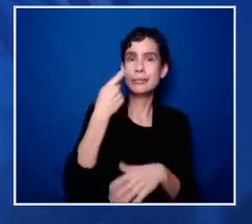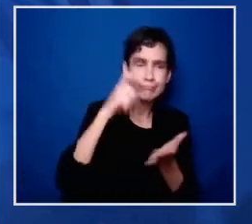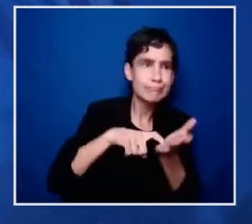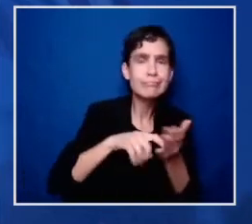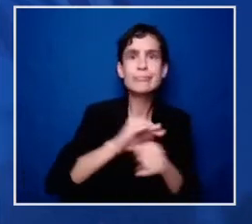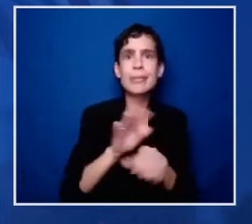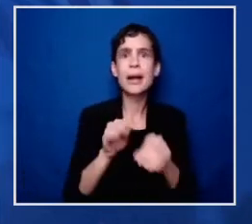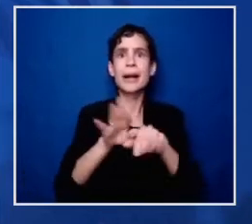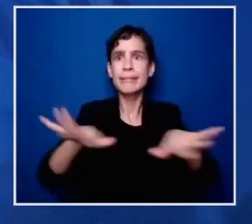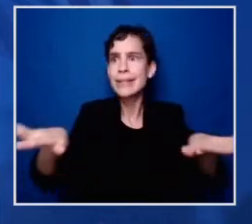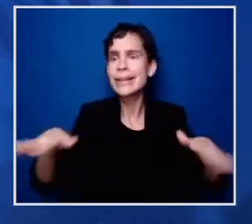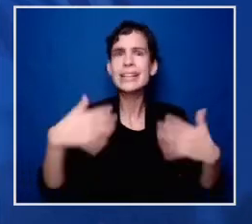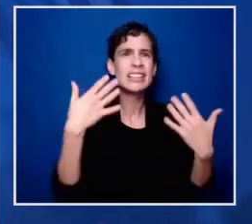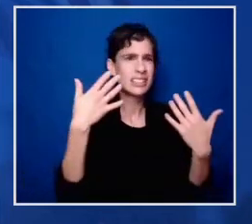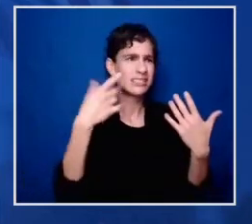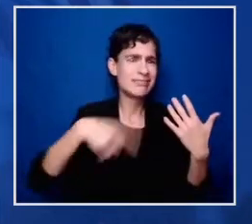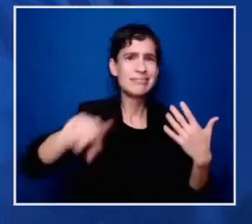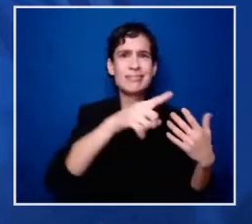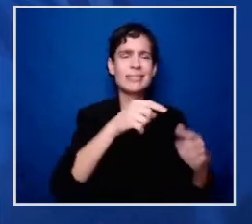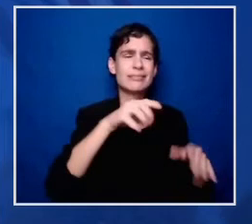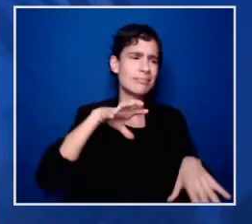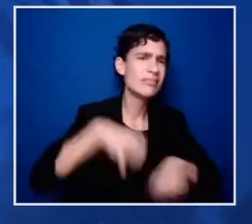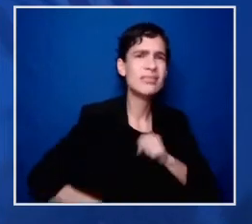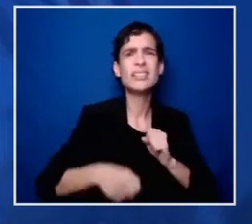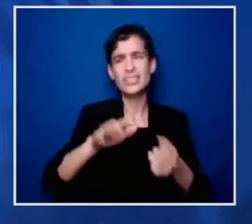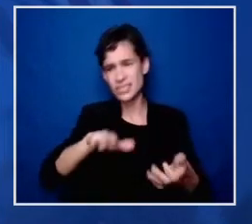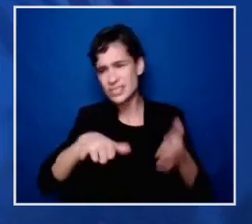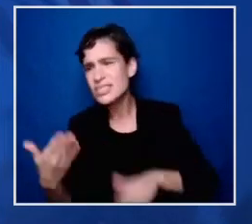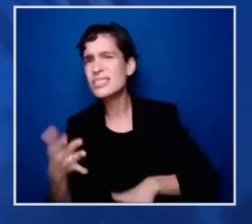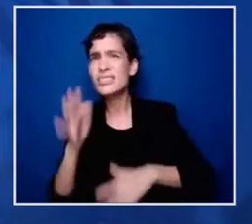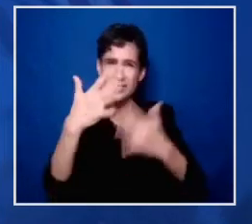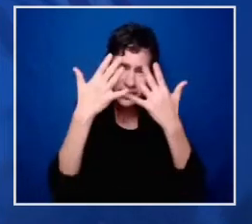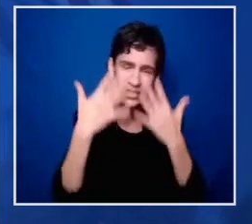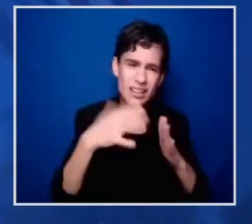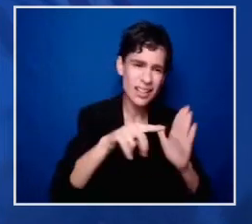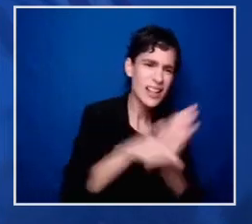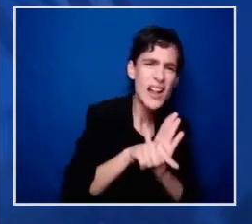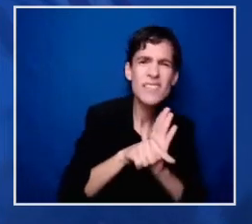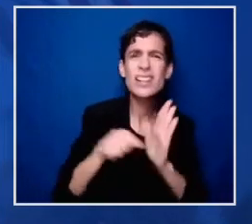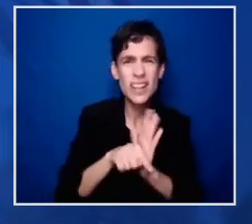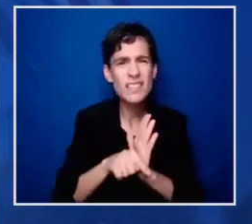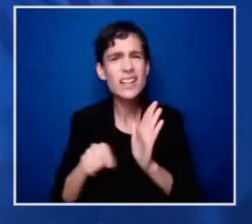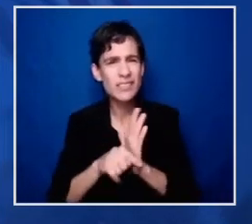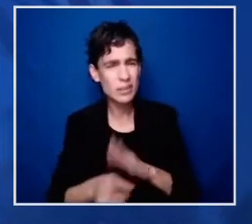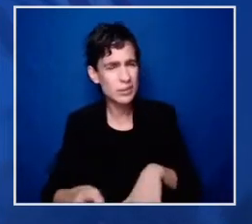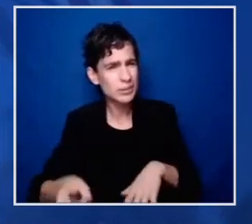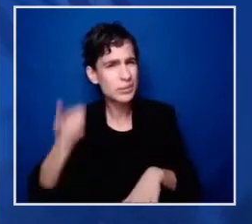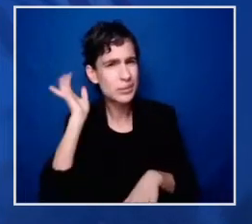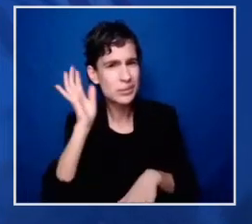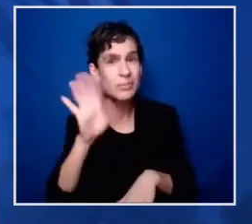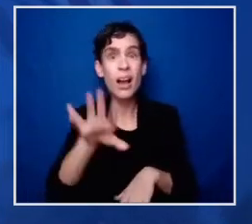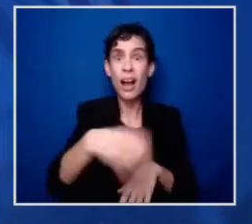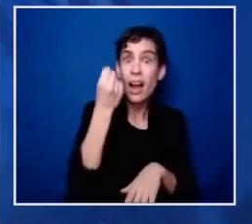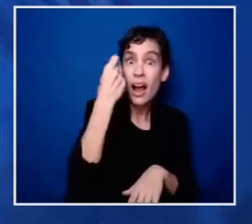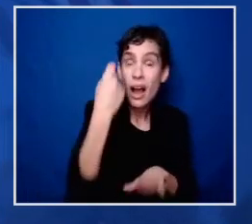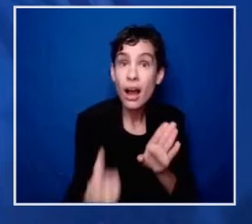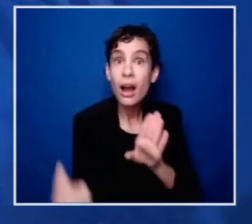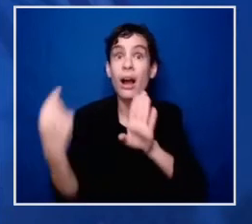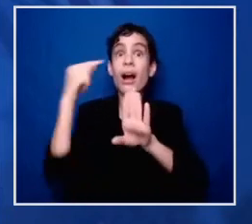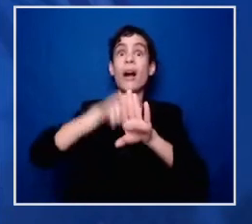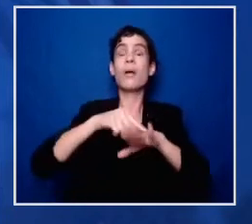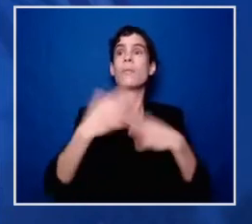in communities across the country that have provided hope through it all. Like the retired Kansas farmer who mailed the governor of New York